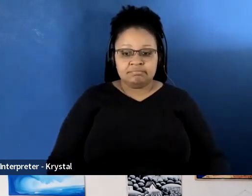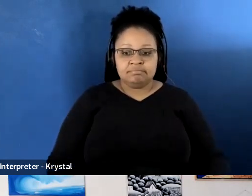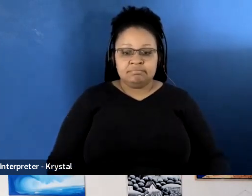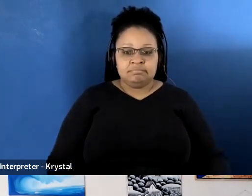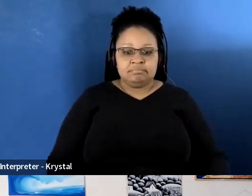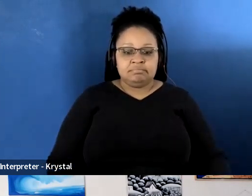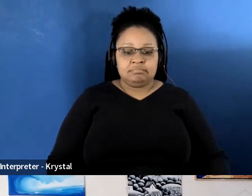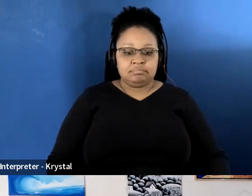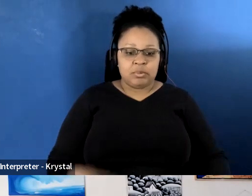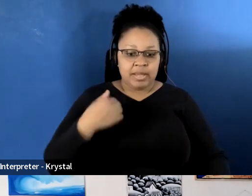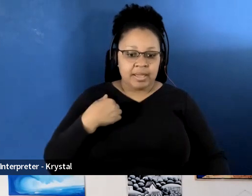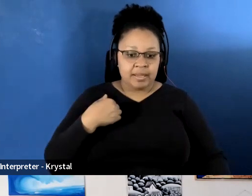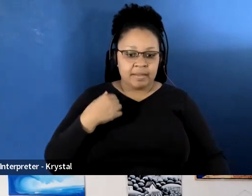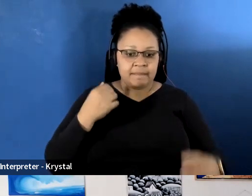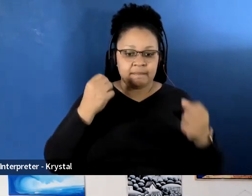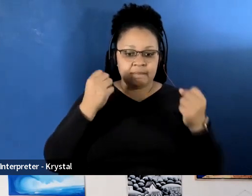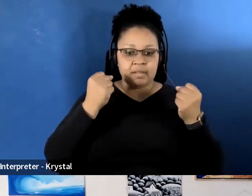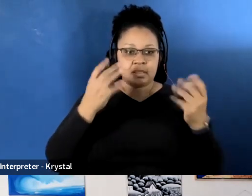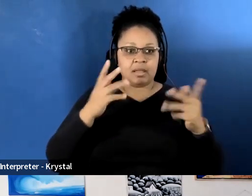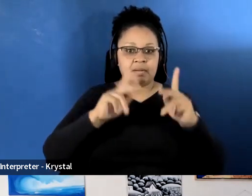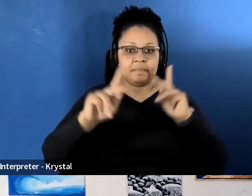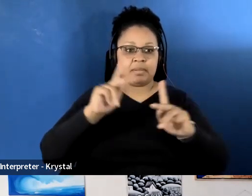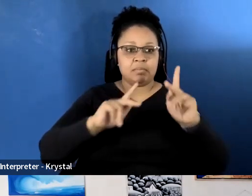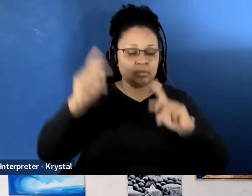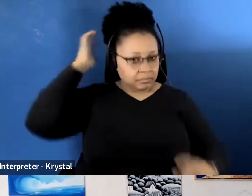So, we have quite a few people that are.